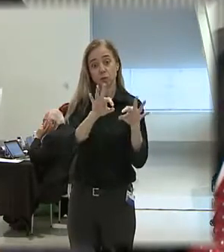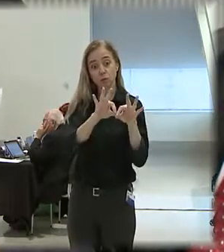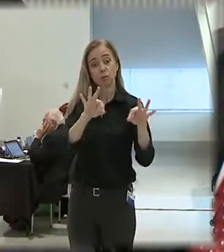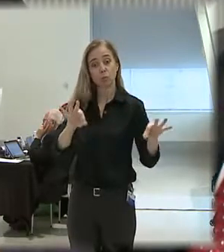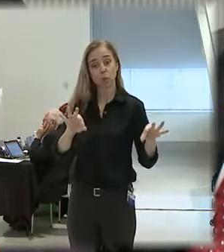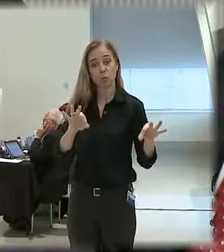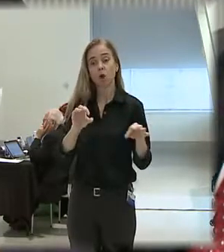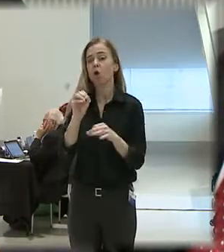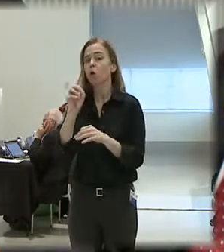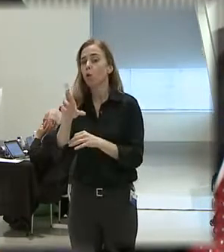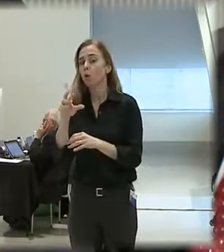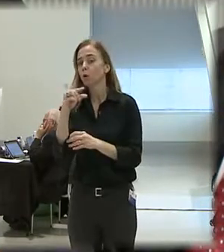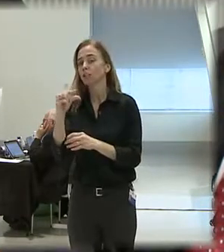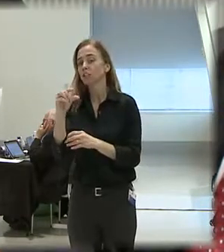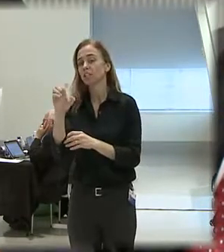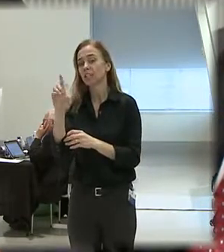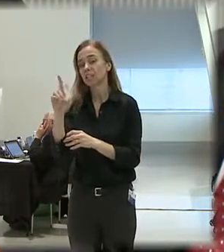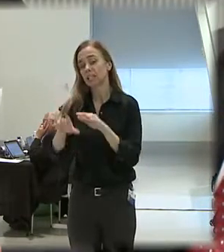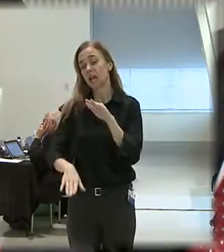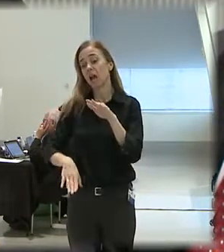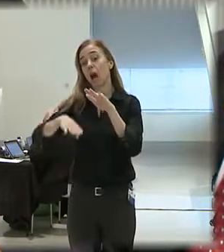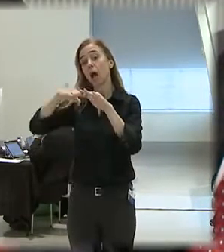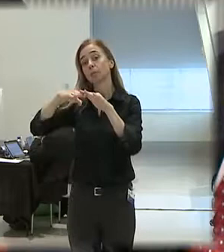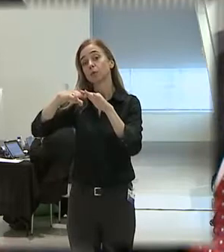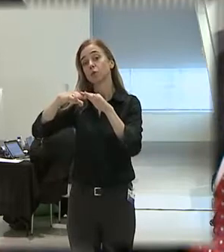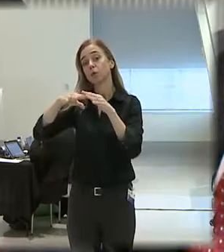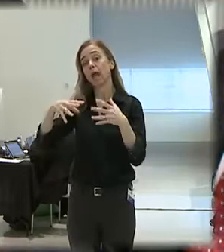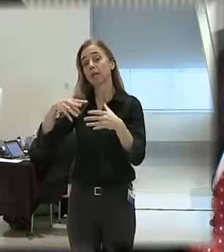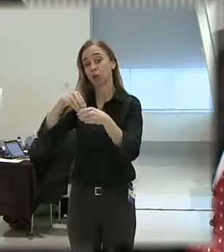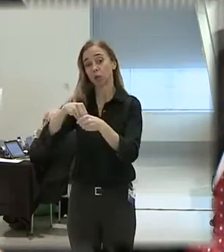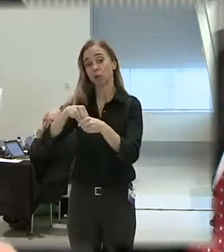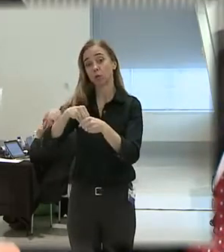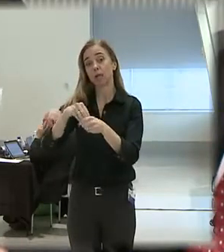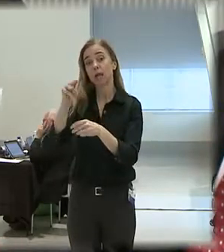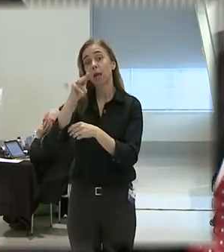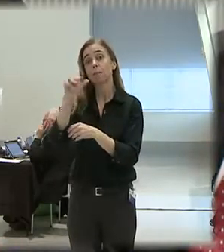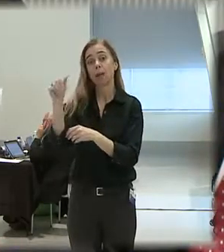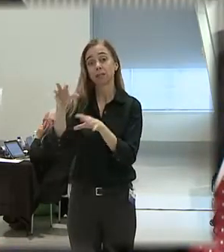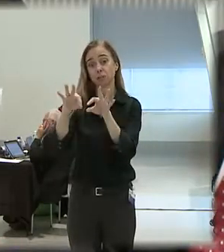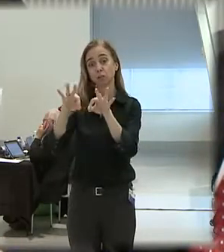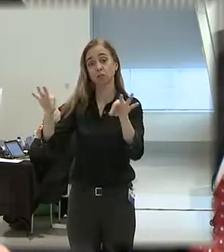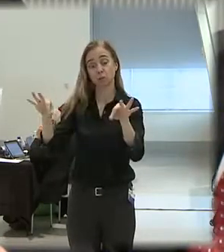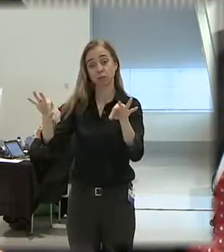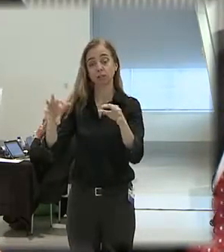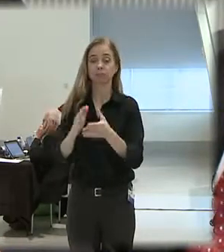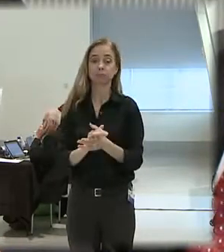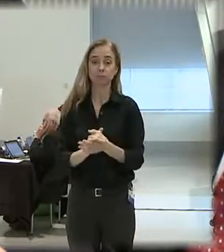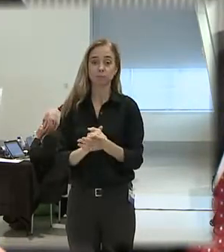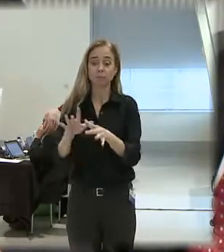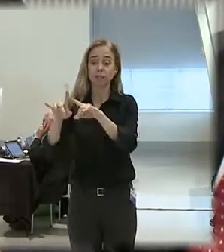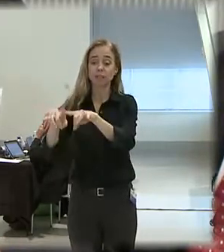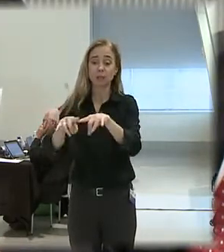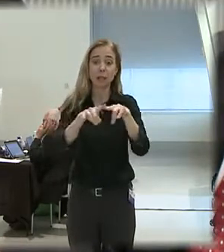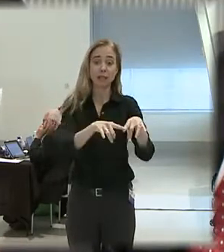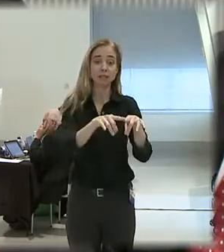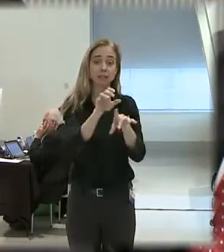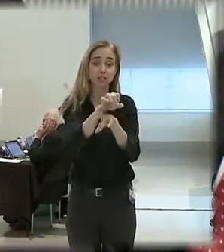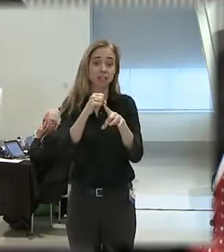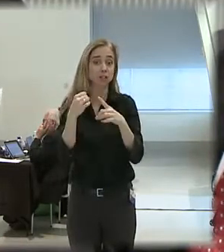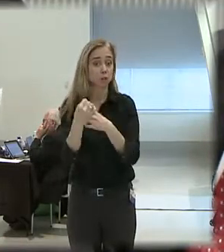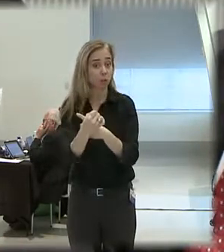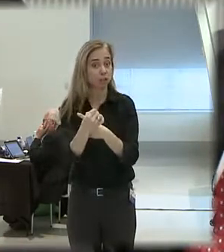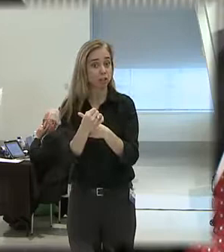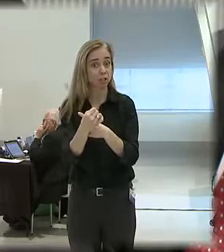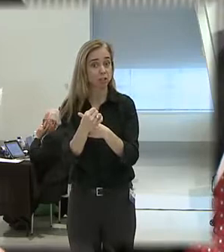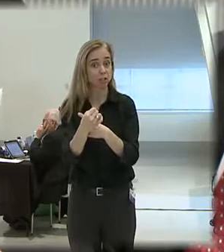diploma and/or GED up to and including master's degree. So depending upon the situation at hand, I